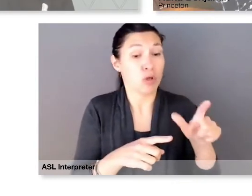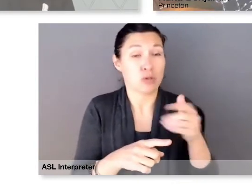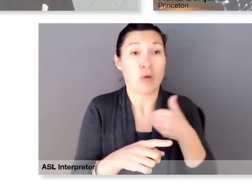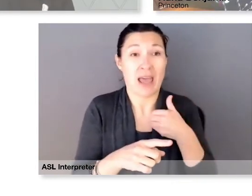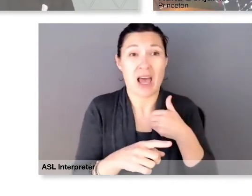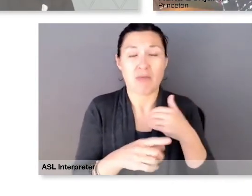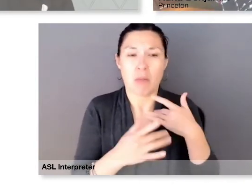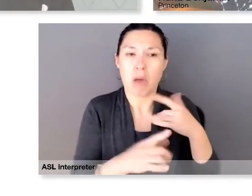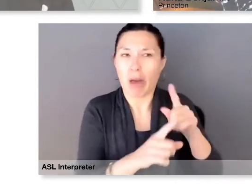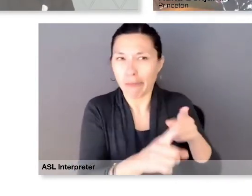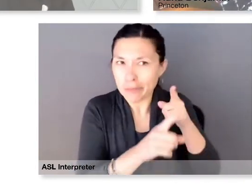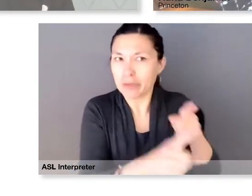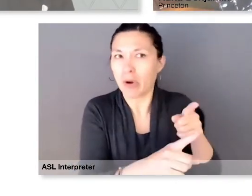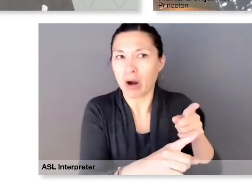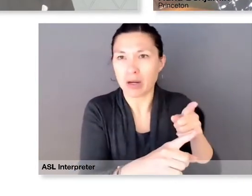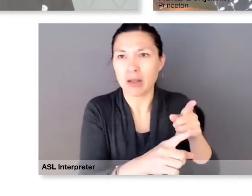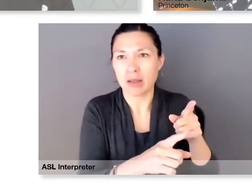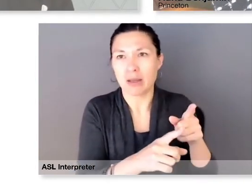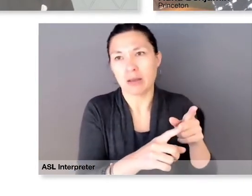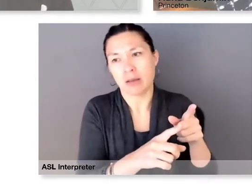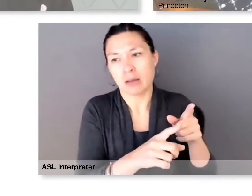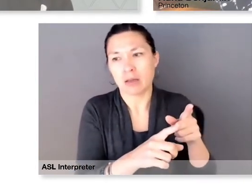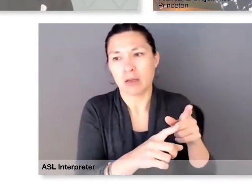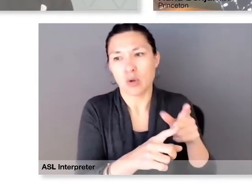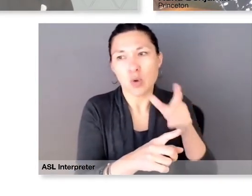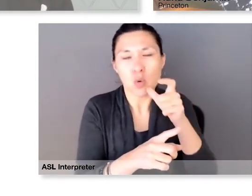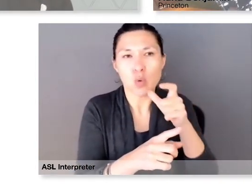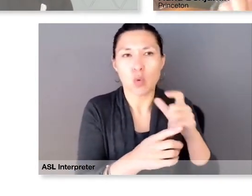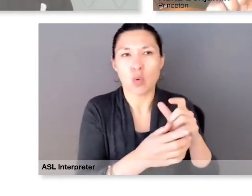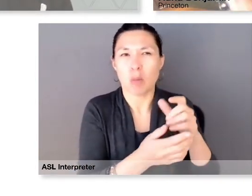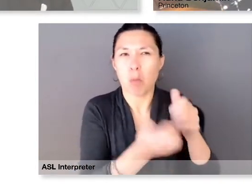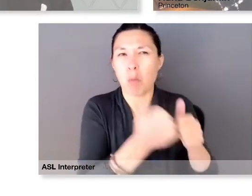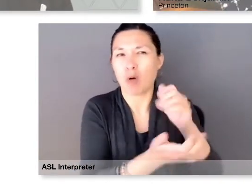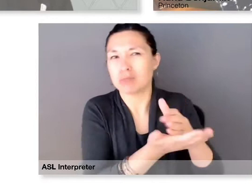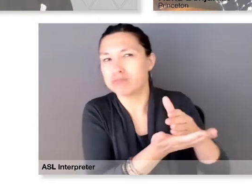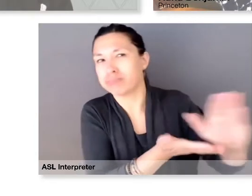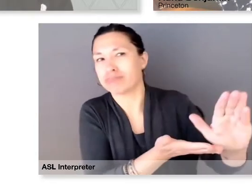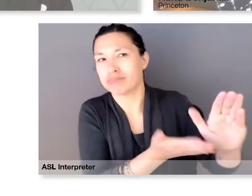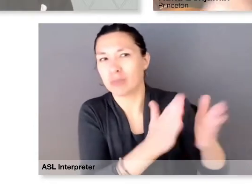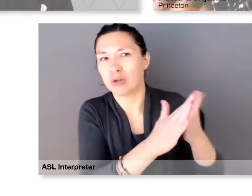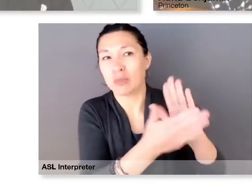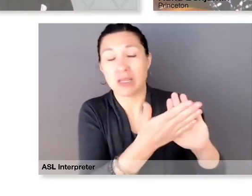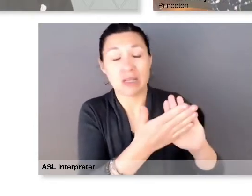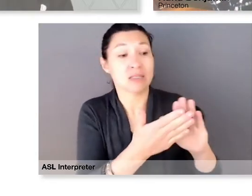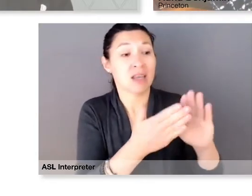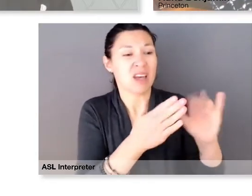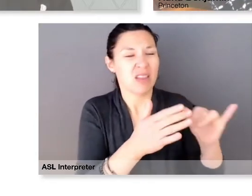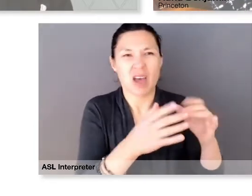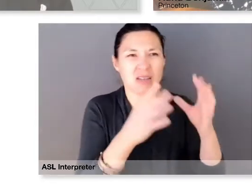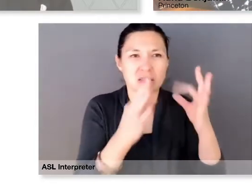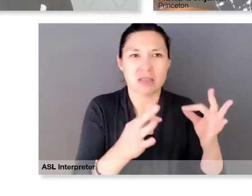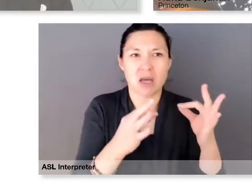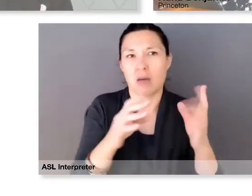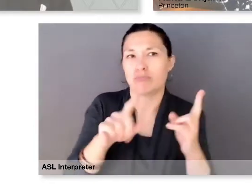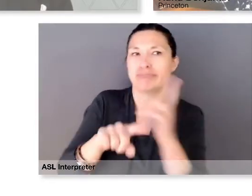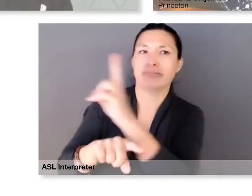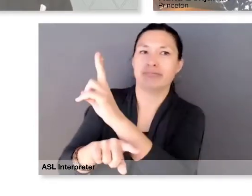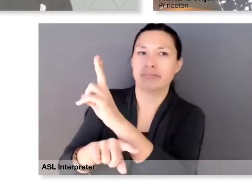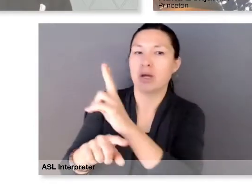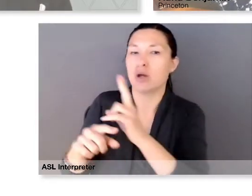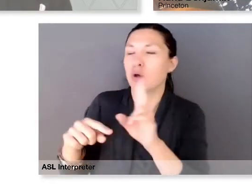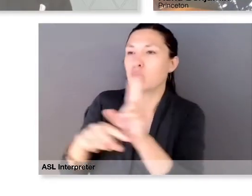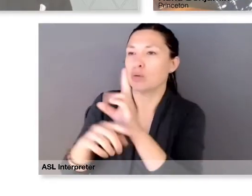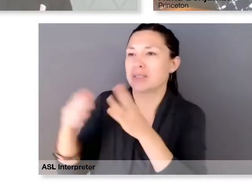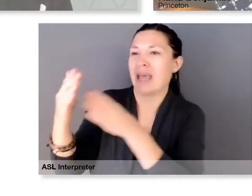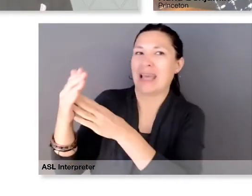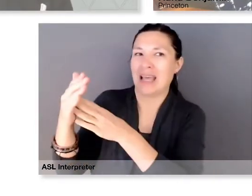targeting the most disenfranchised communities and turn it back to those who produce risk for those very